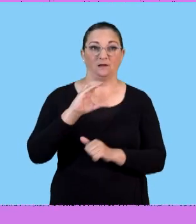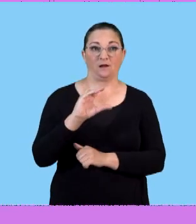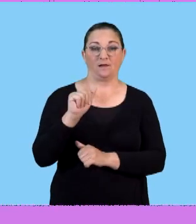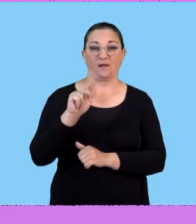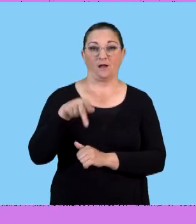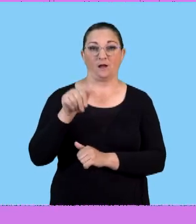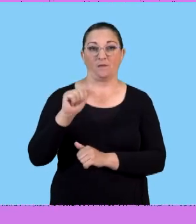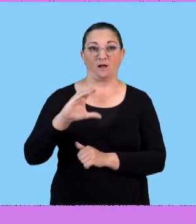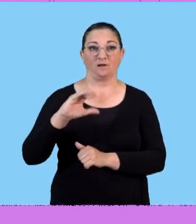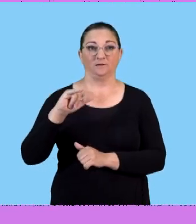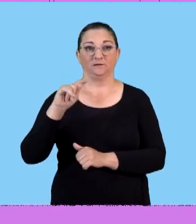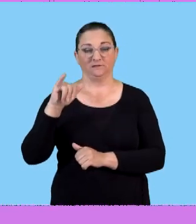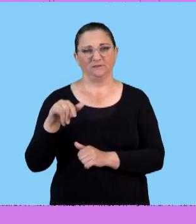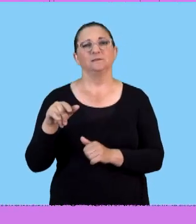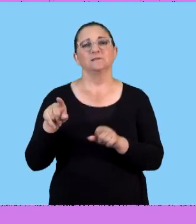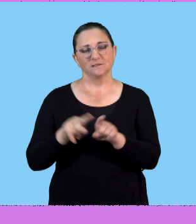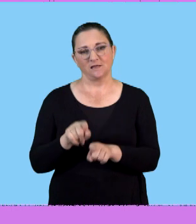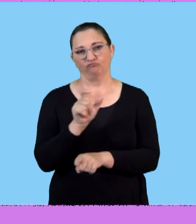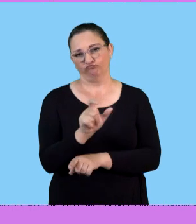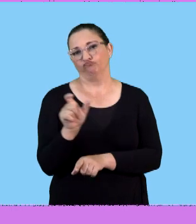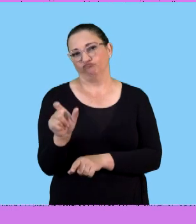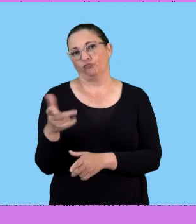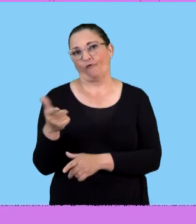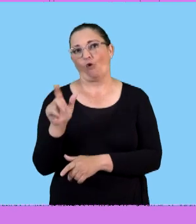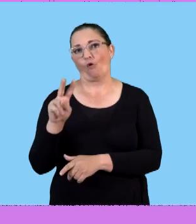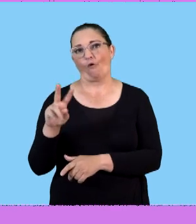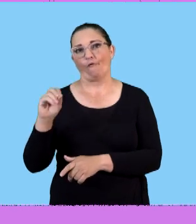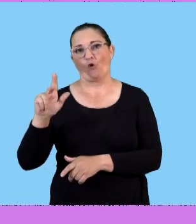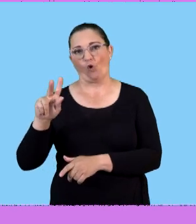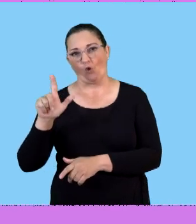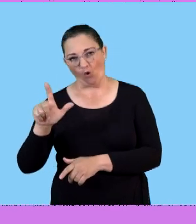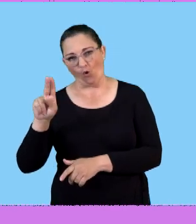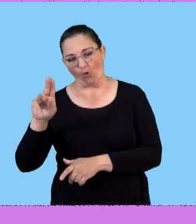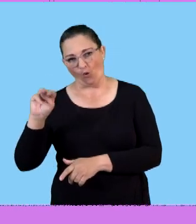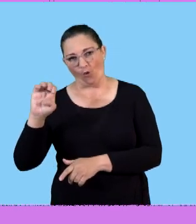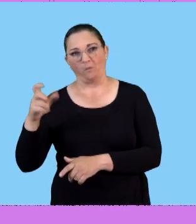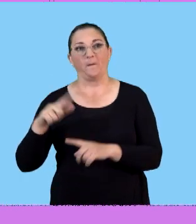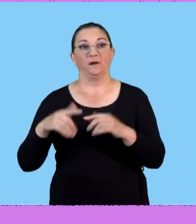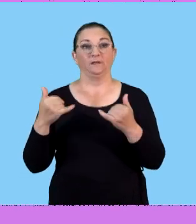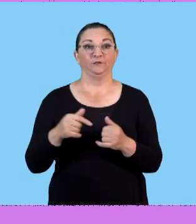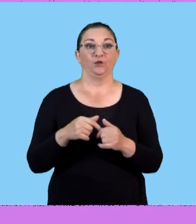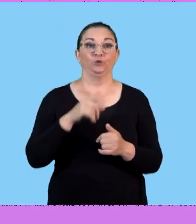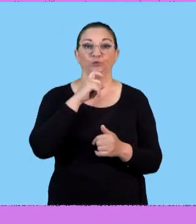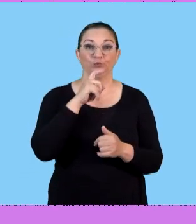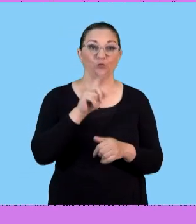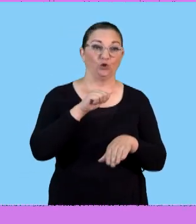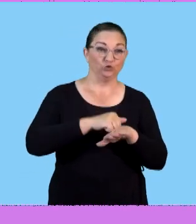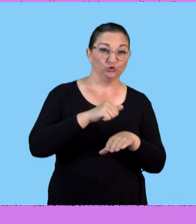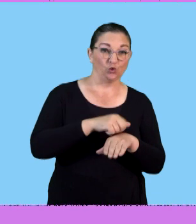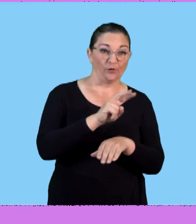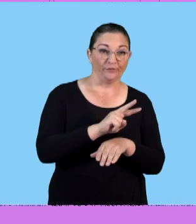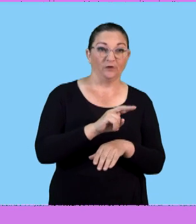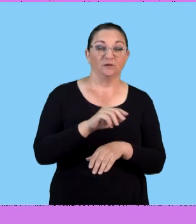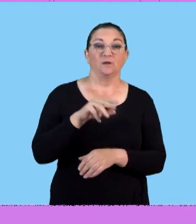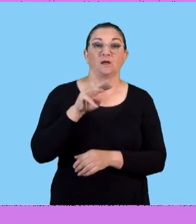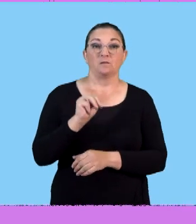also indicated here that the word capacity also refers to volume. Okay, then units of solid